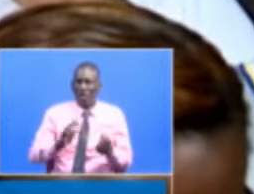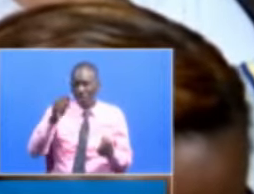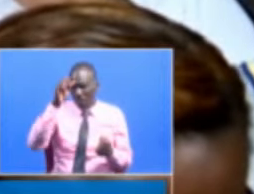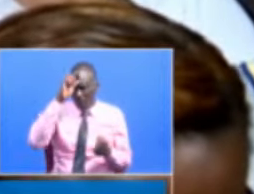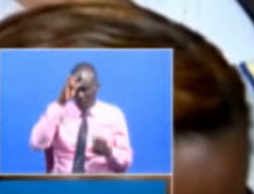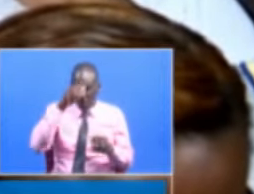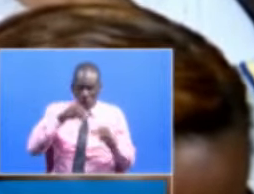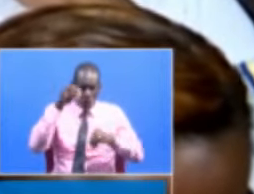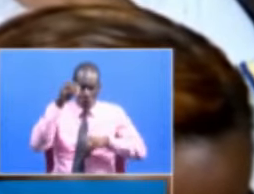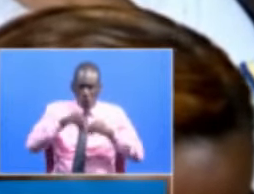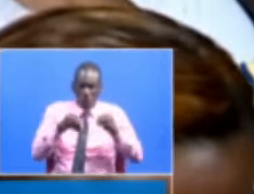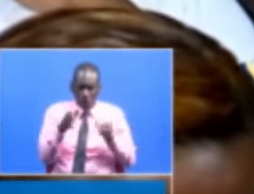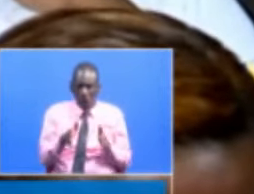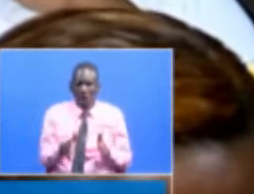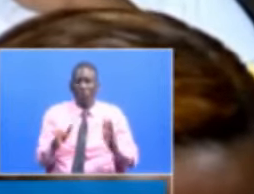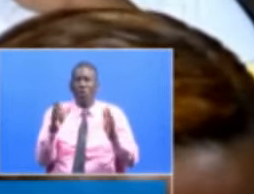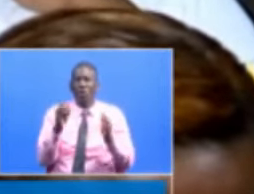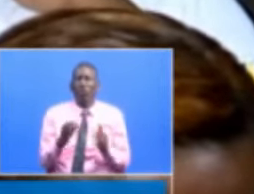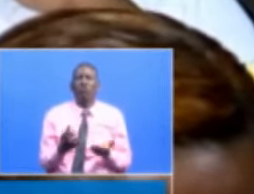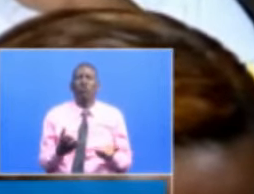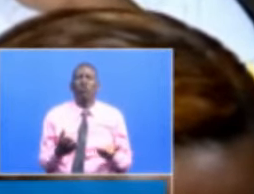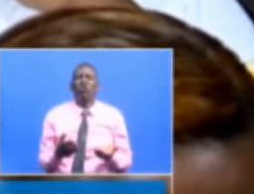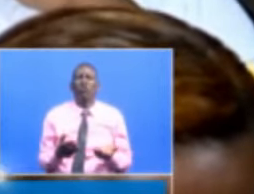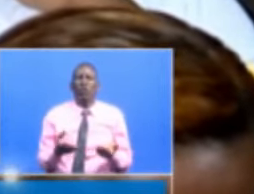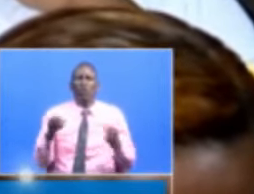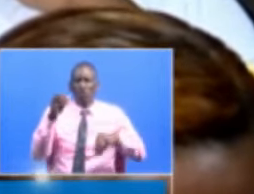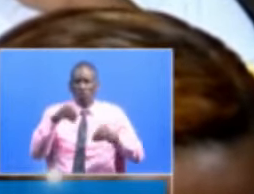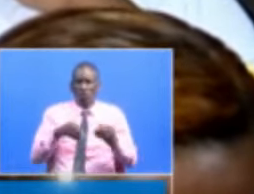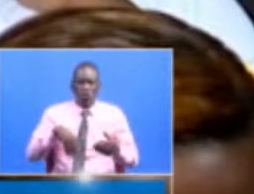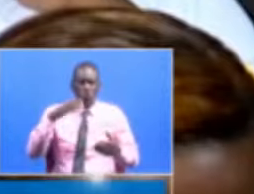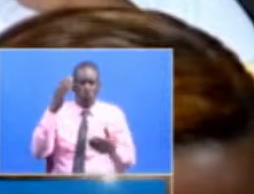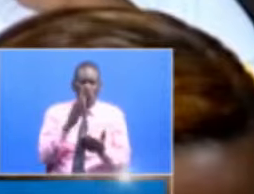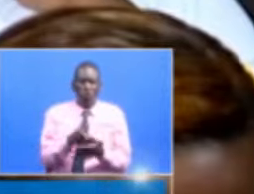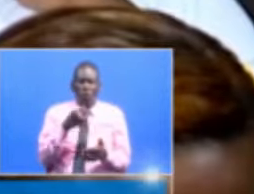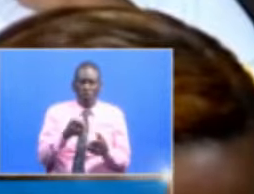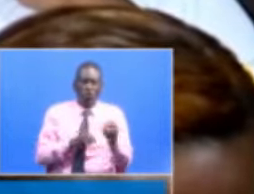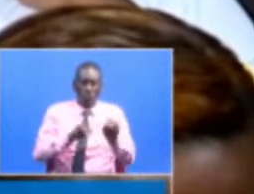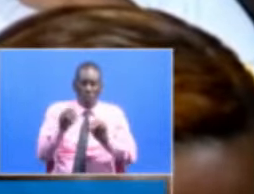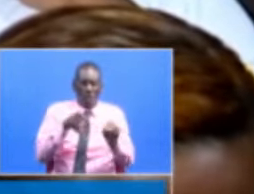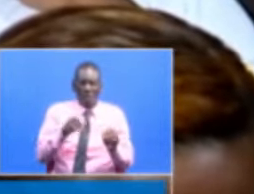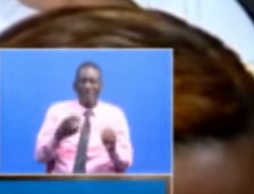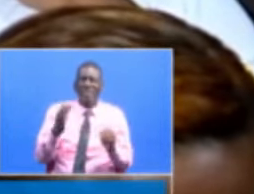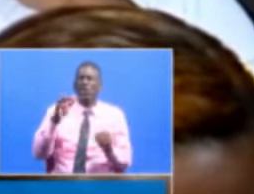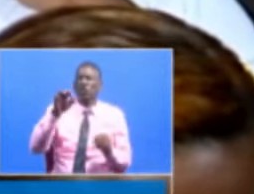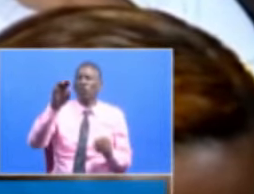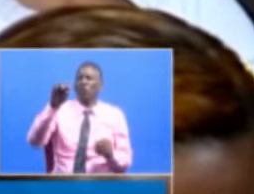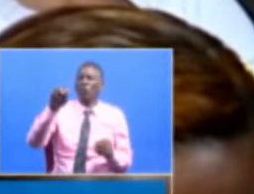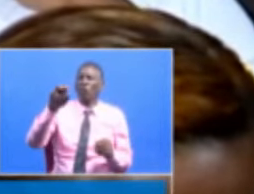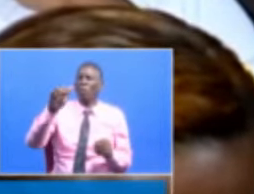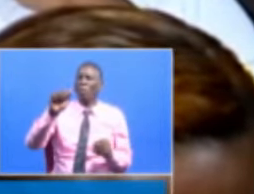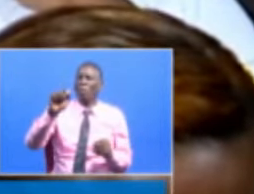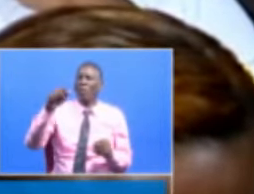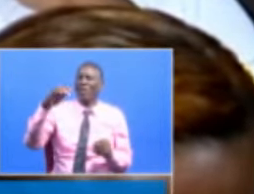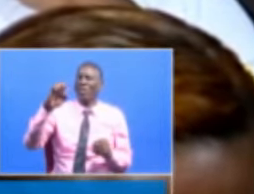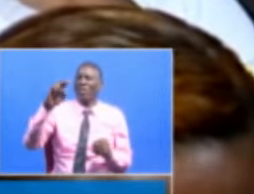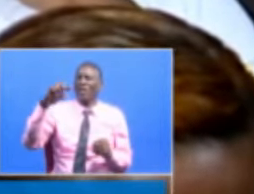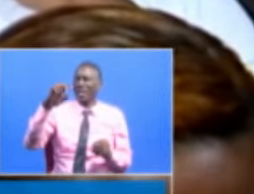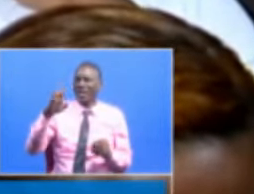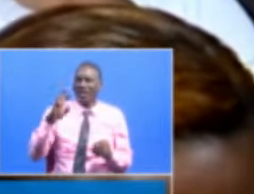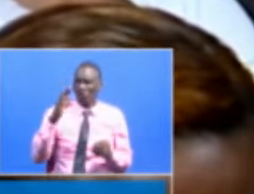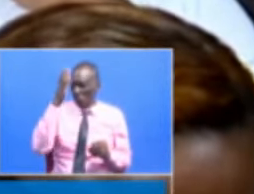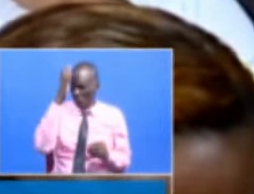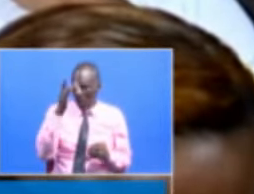in terms of either eradicating, managing and removing the prosopis because they are the major